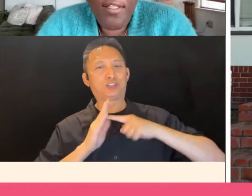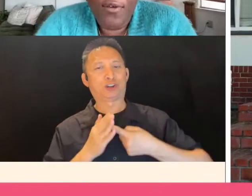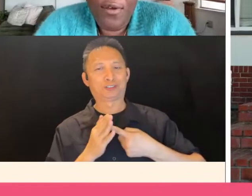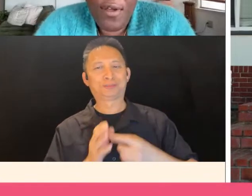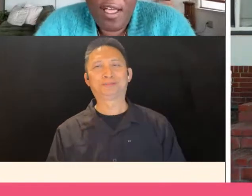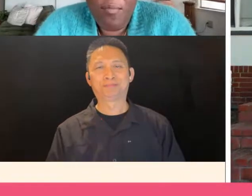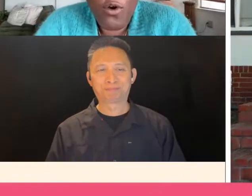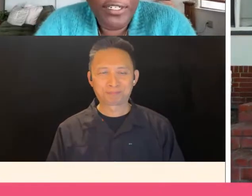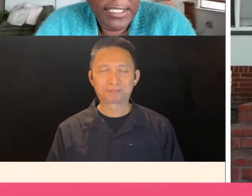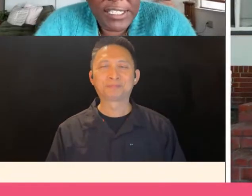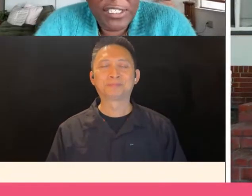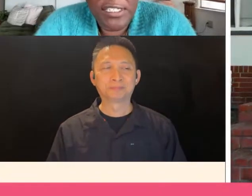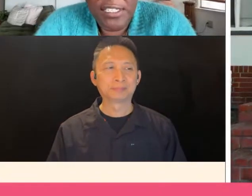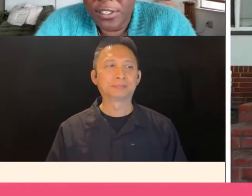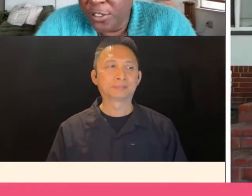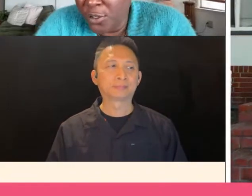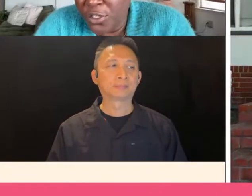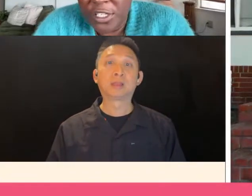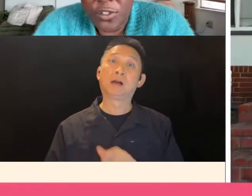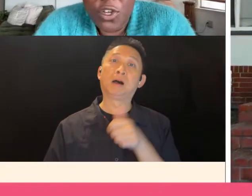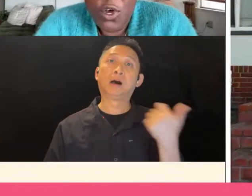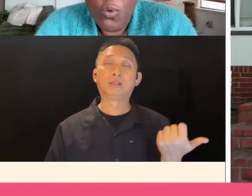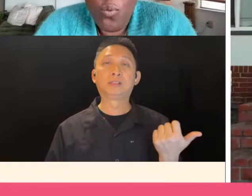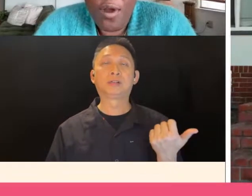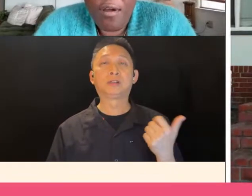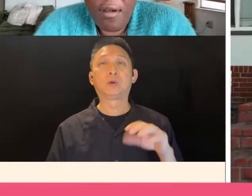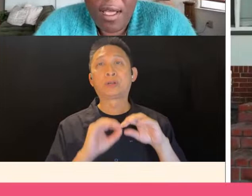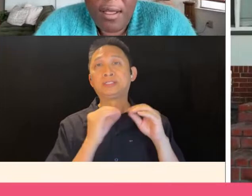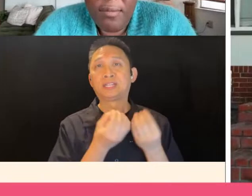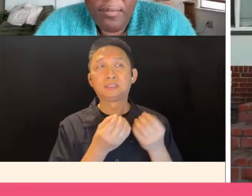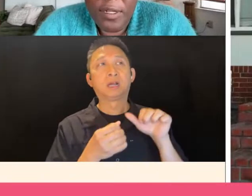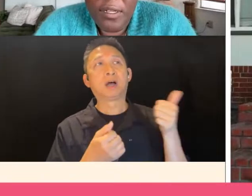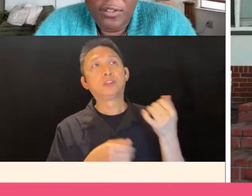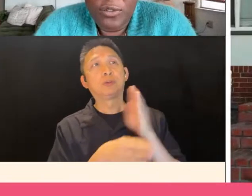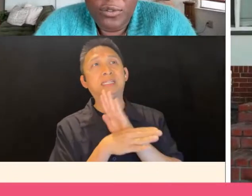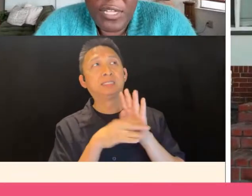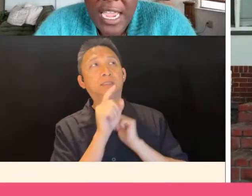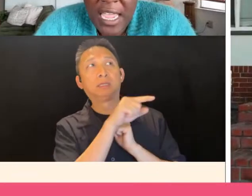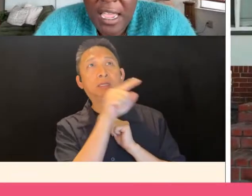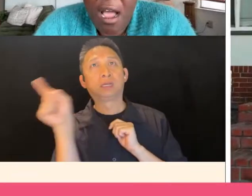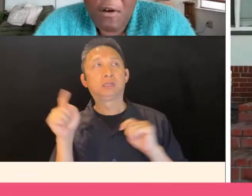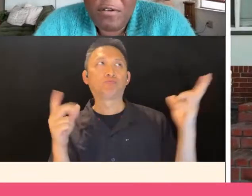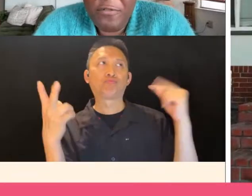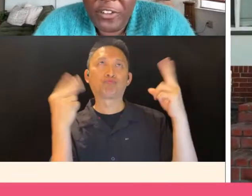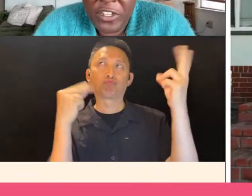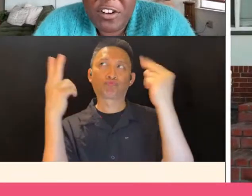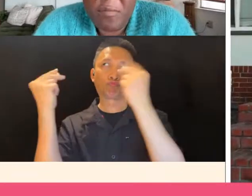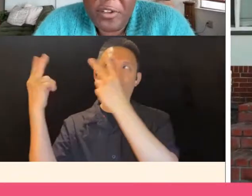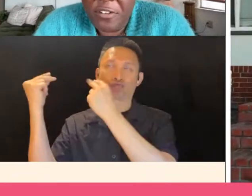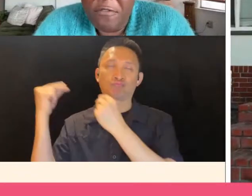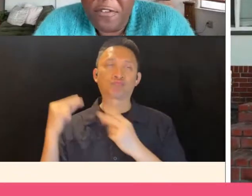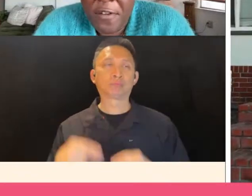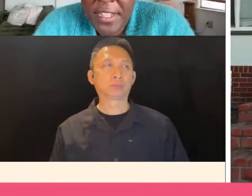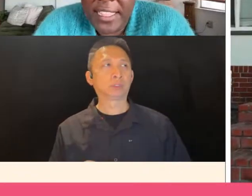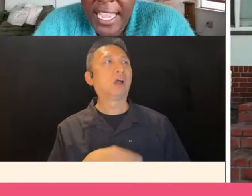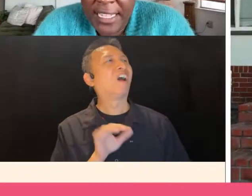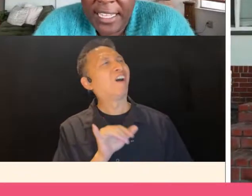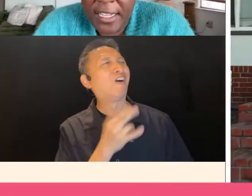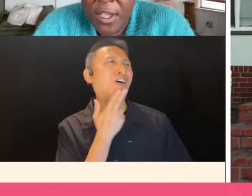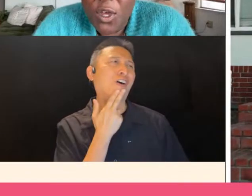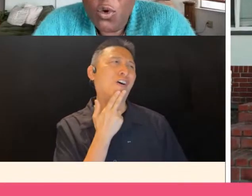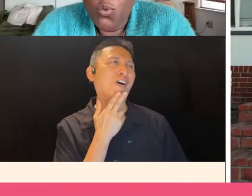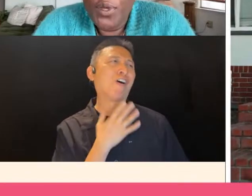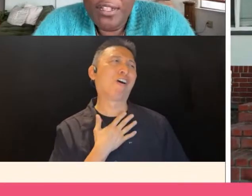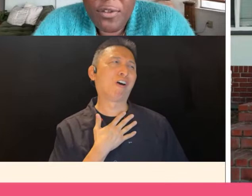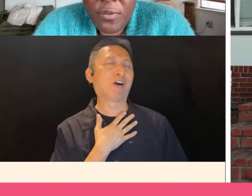while other organizations and institutions were taking our vision and our mission very